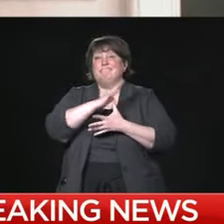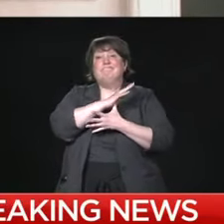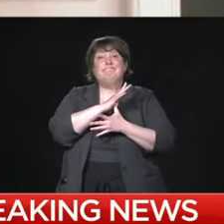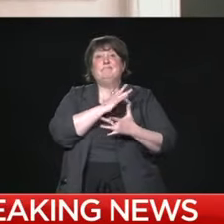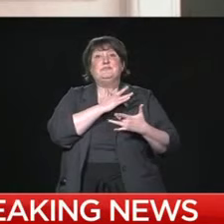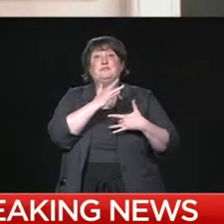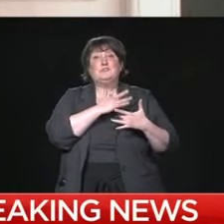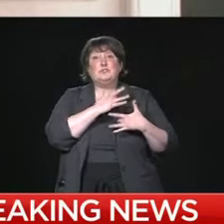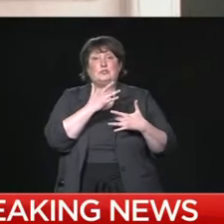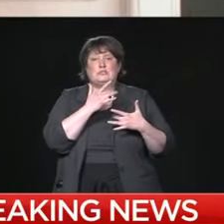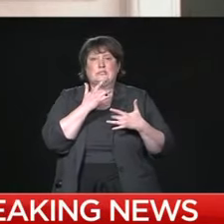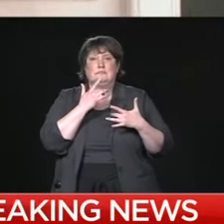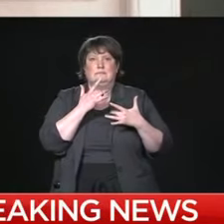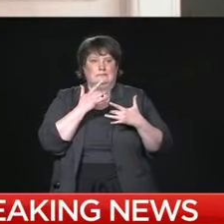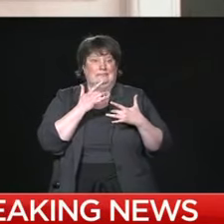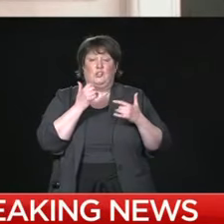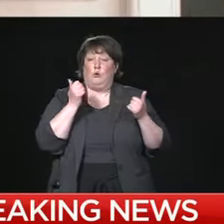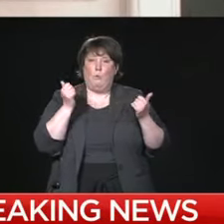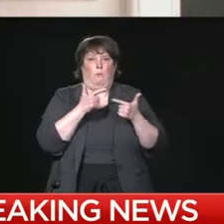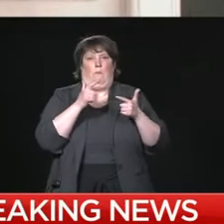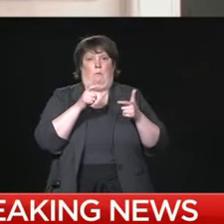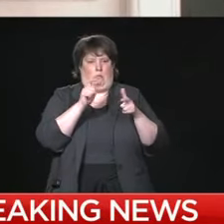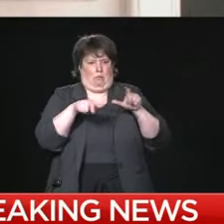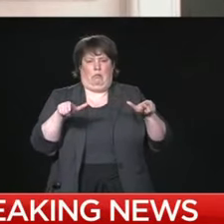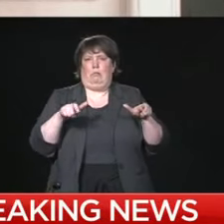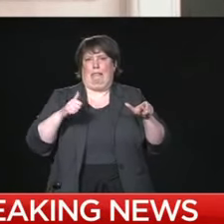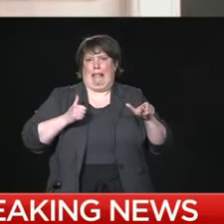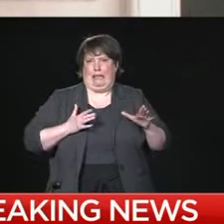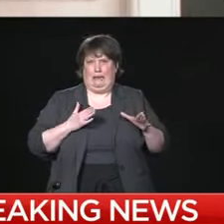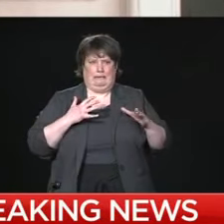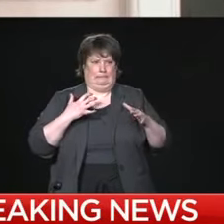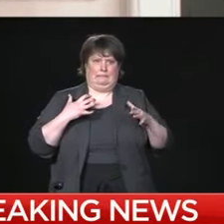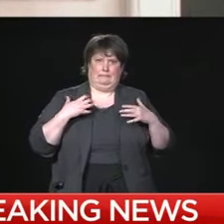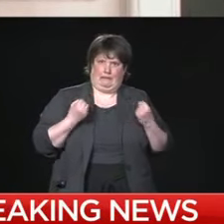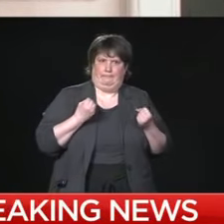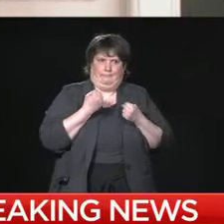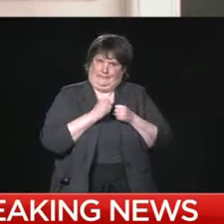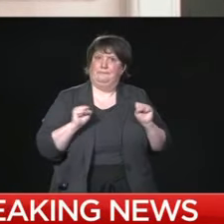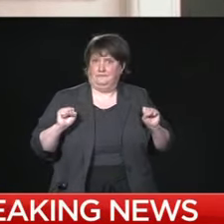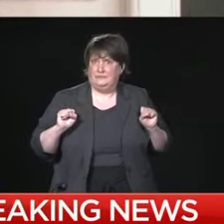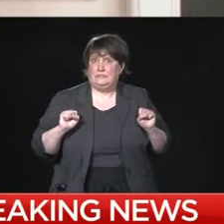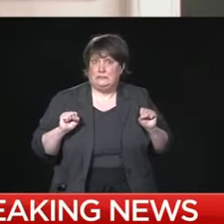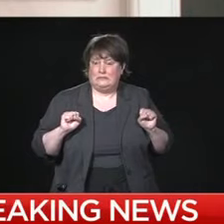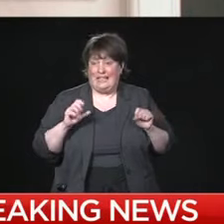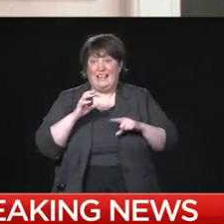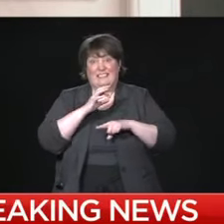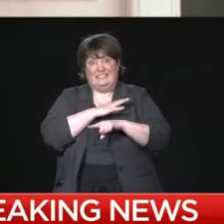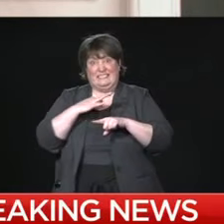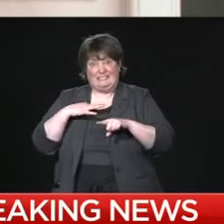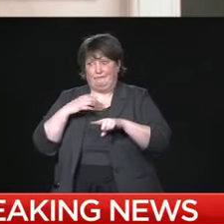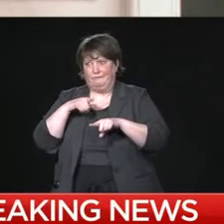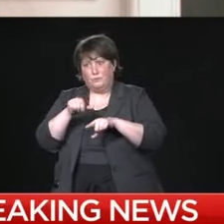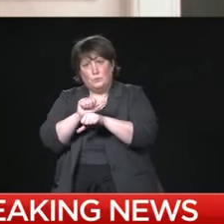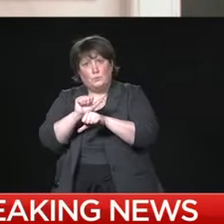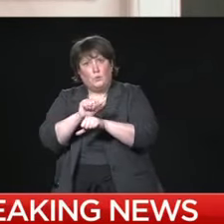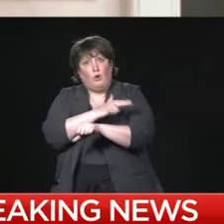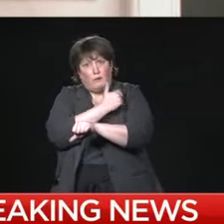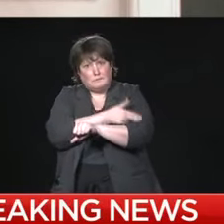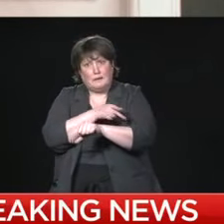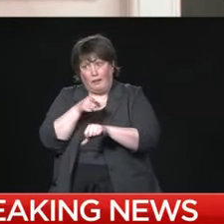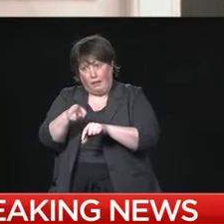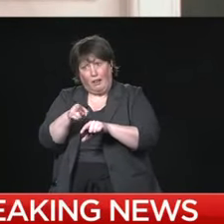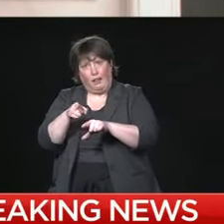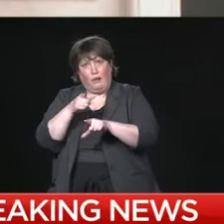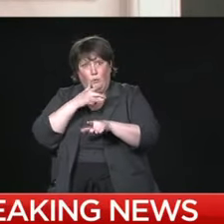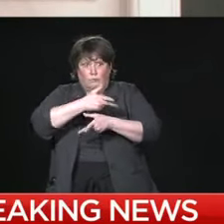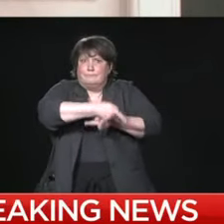foremost, and of course the health of our health workers who are working to make sure that we are